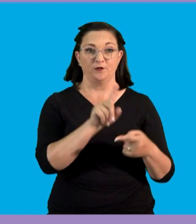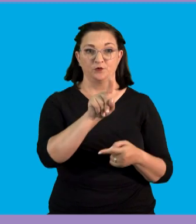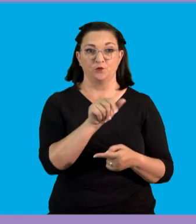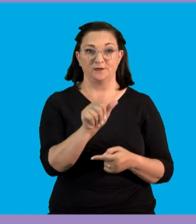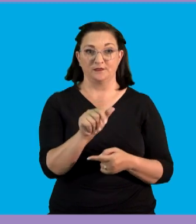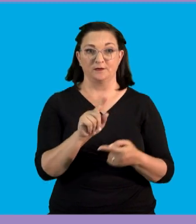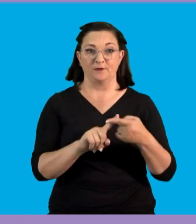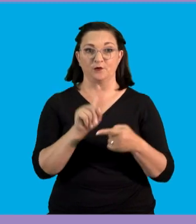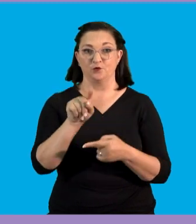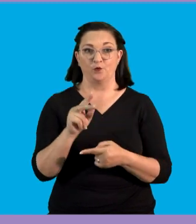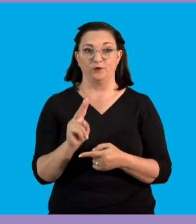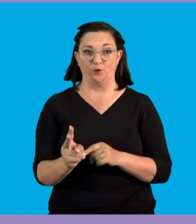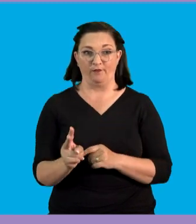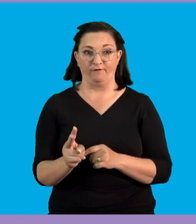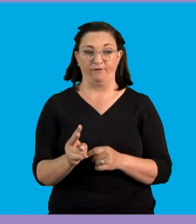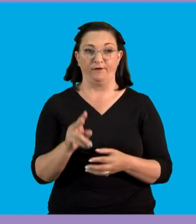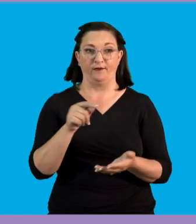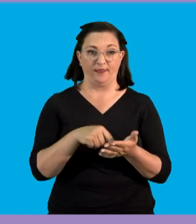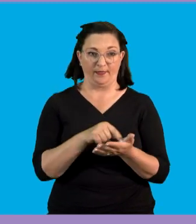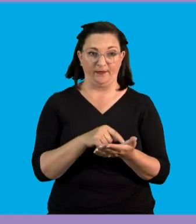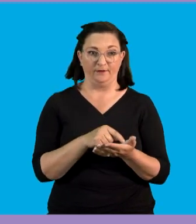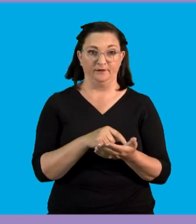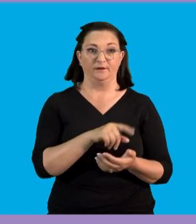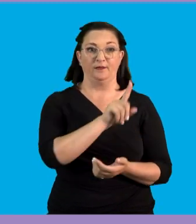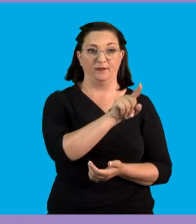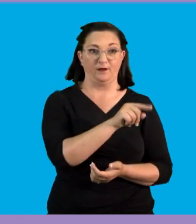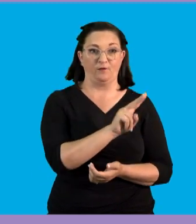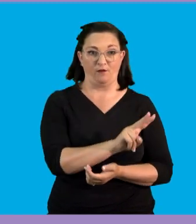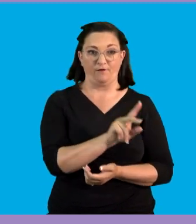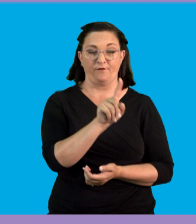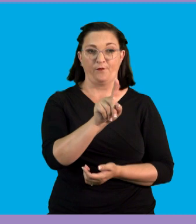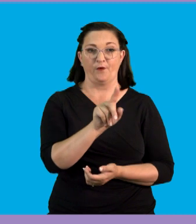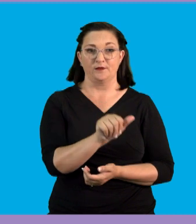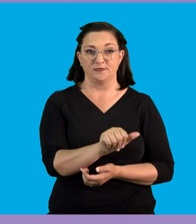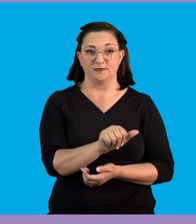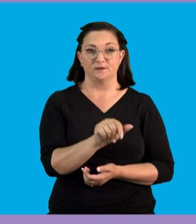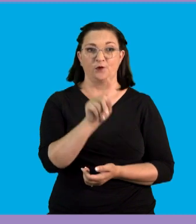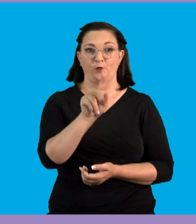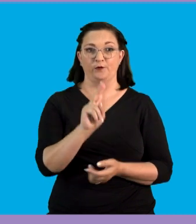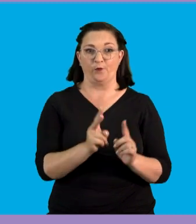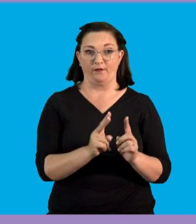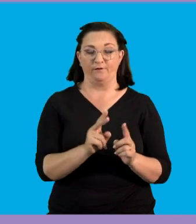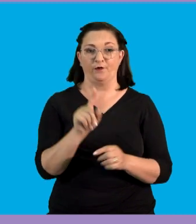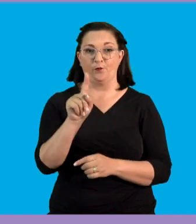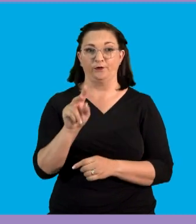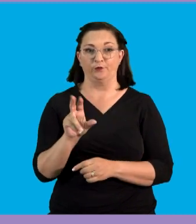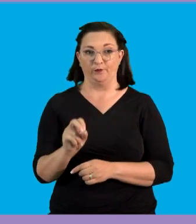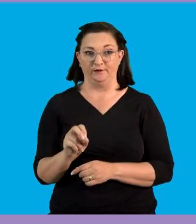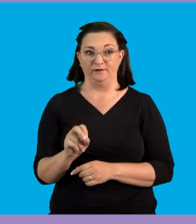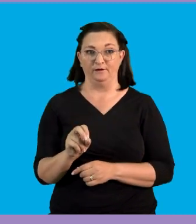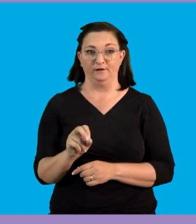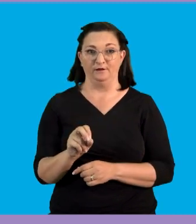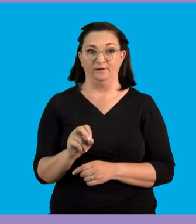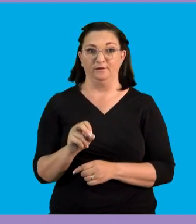1/6 plus 1/12. Then calculate 1/2 plus 1/6 plus